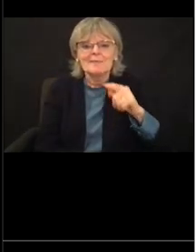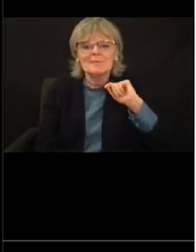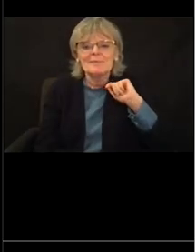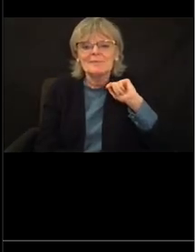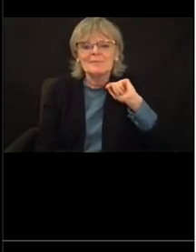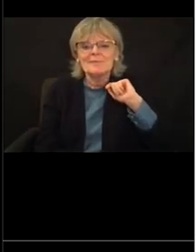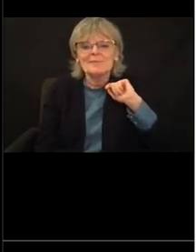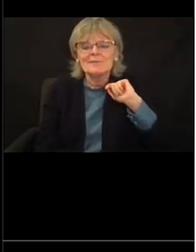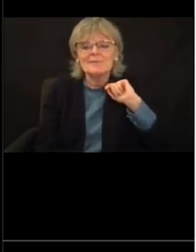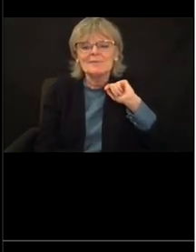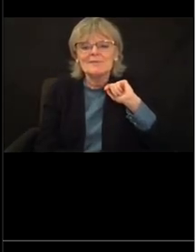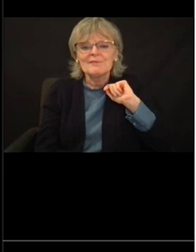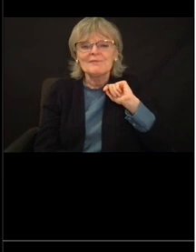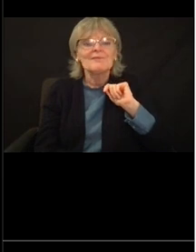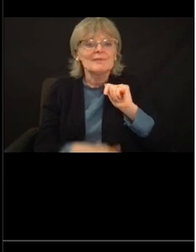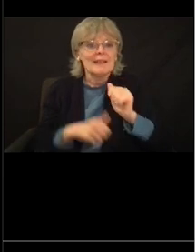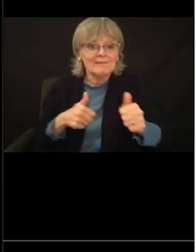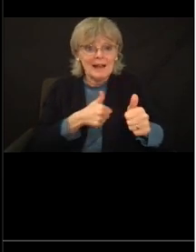tracking it pretty well.